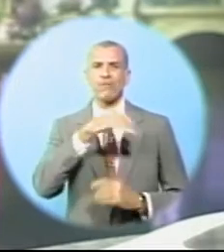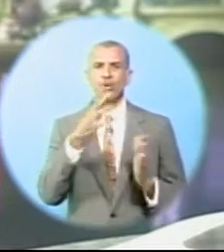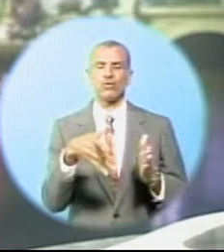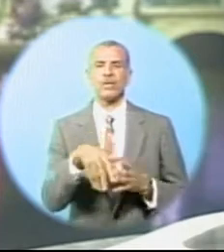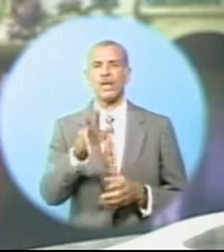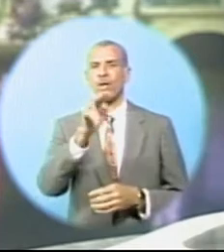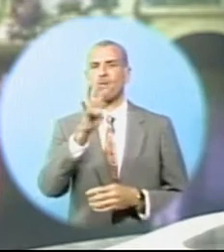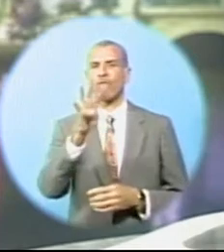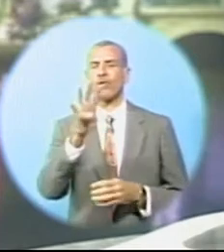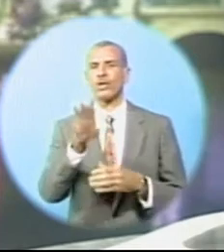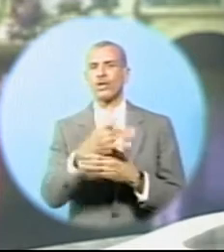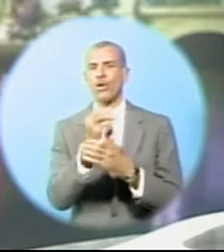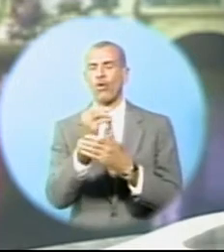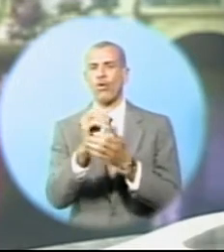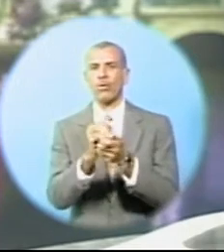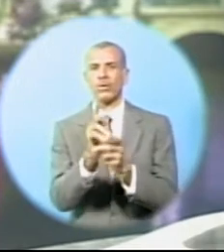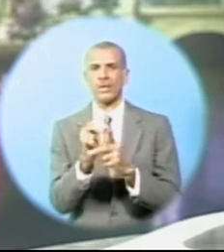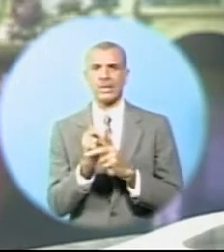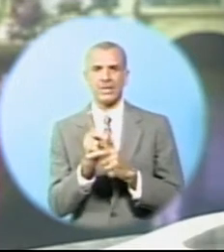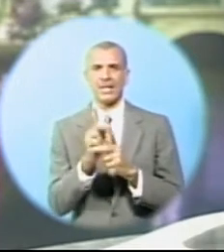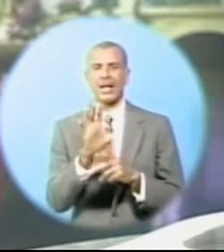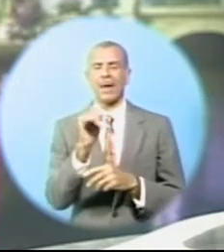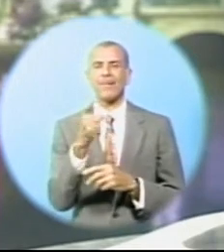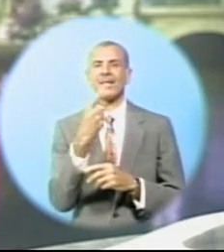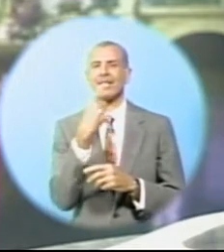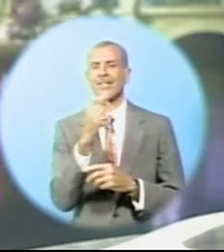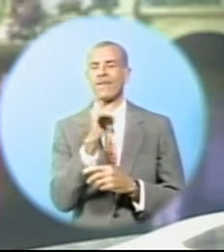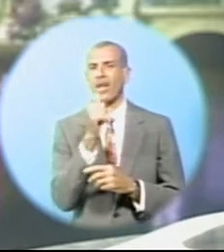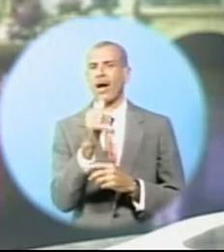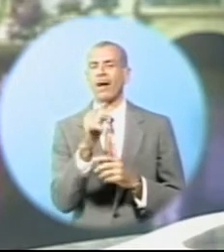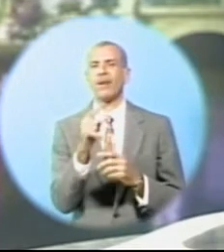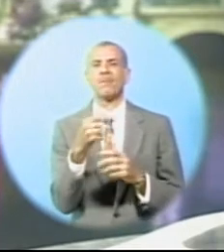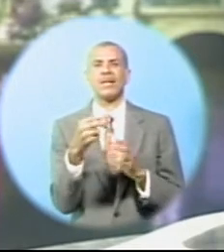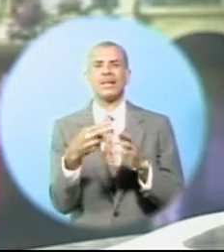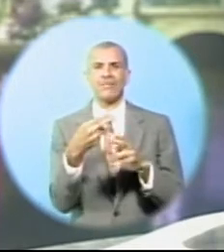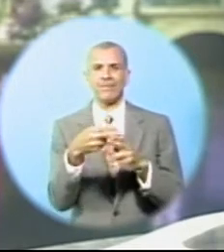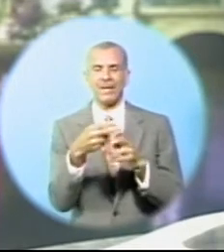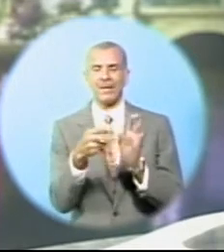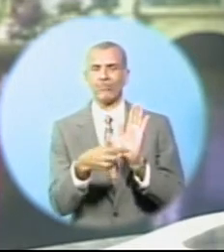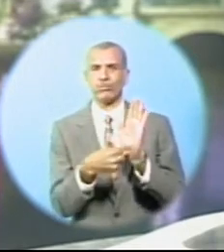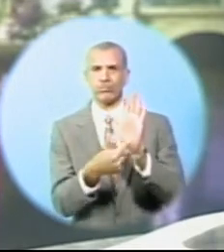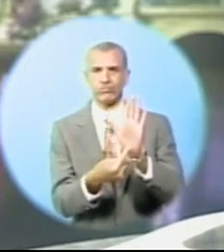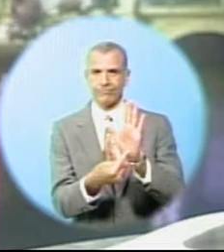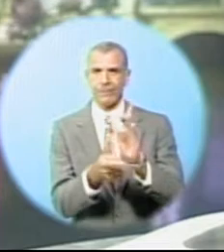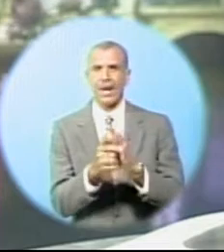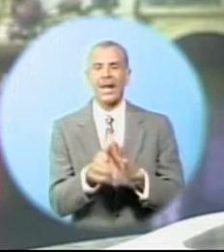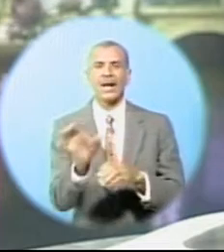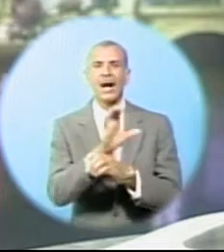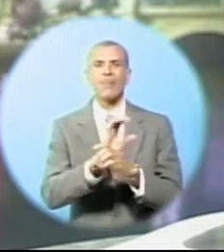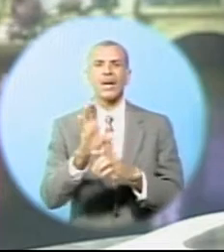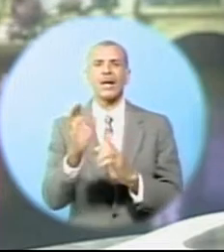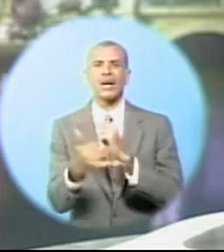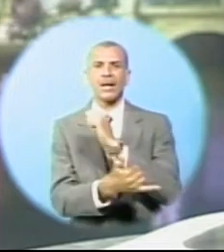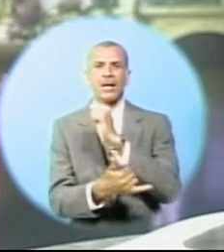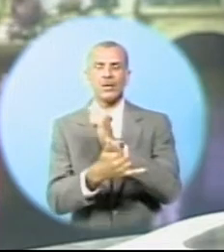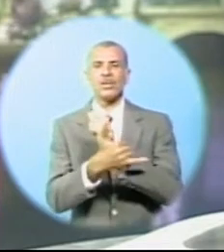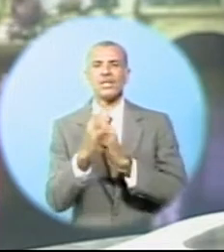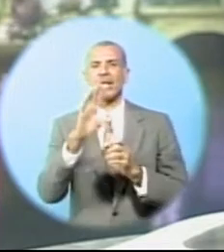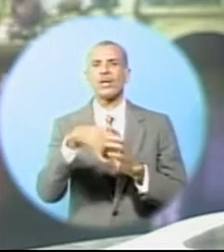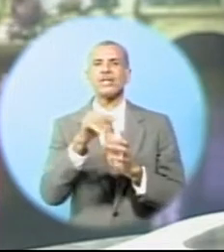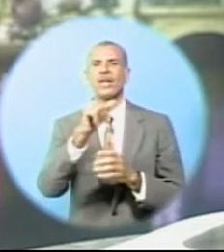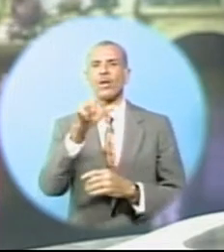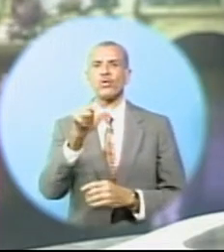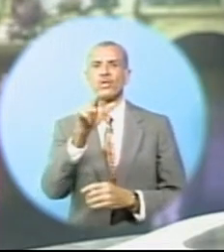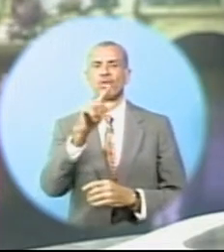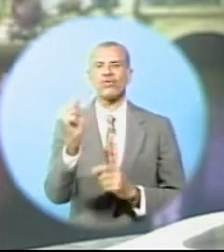and 34 shareholders. The companies, however, have not been named. Other Caribbean countries listed include St.